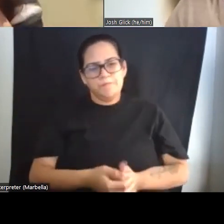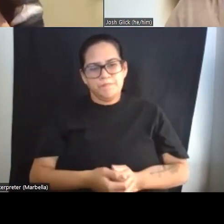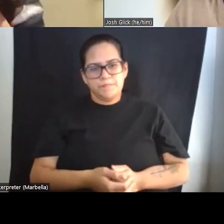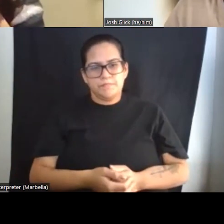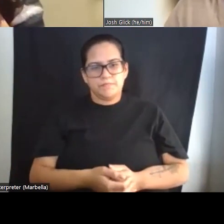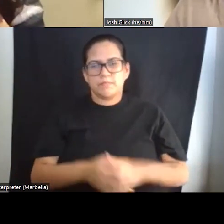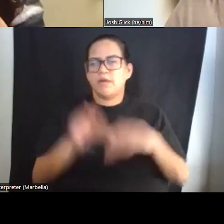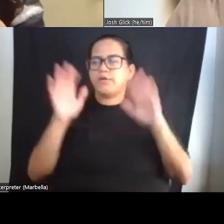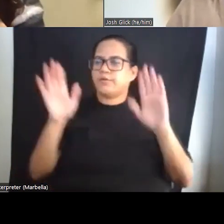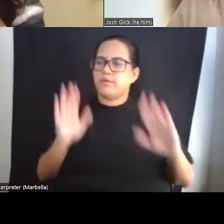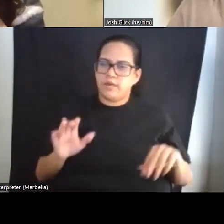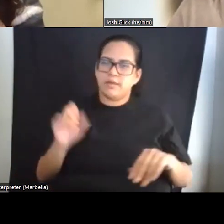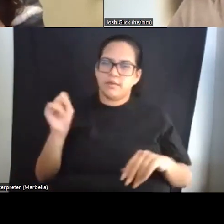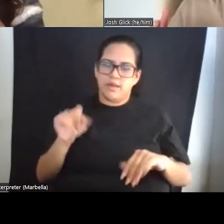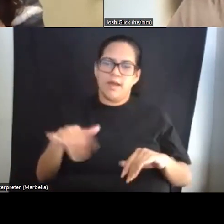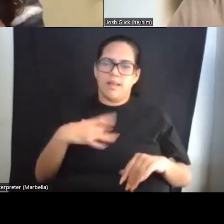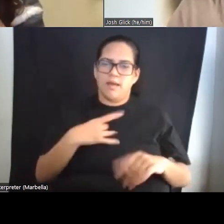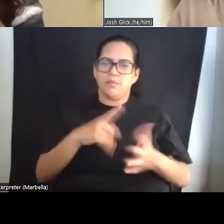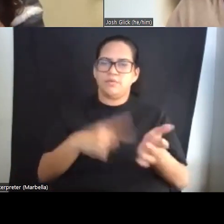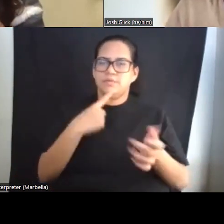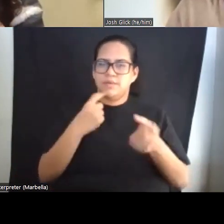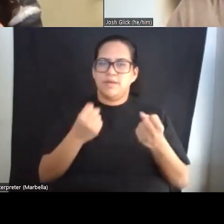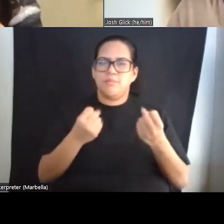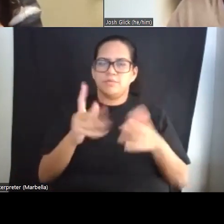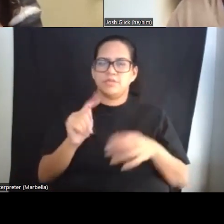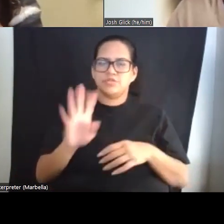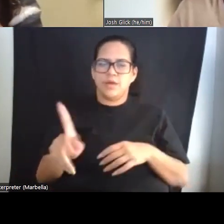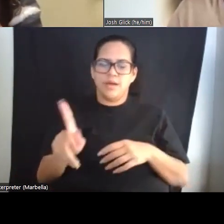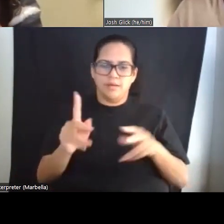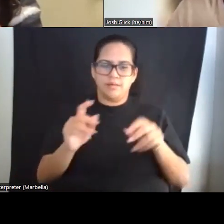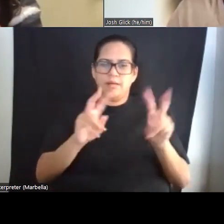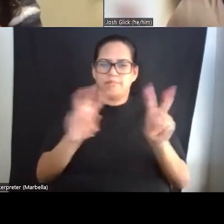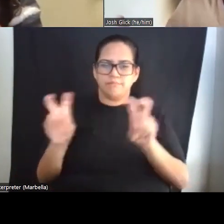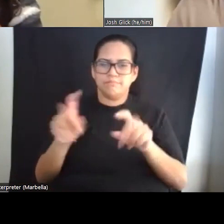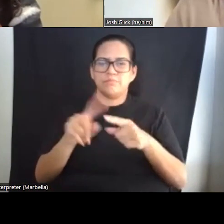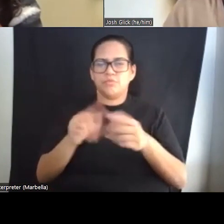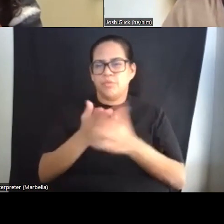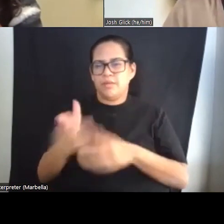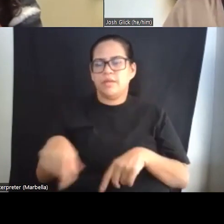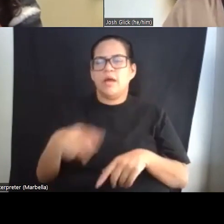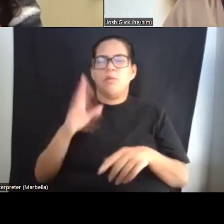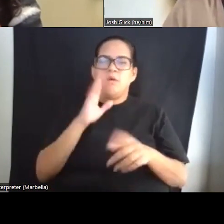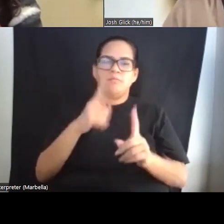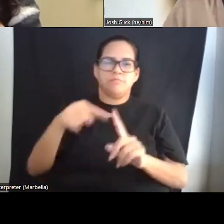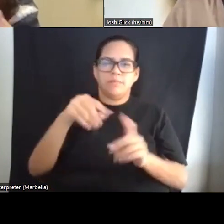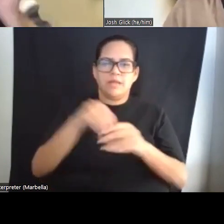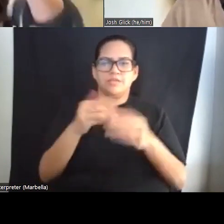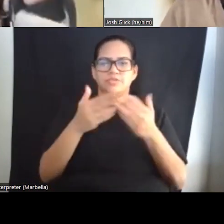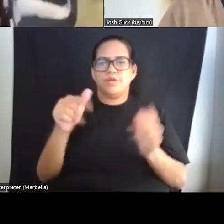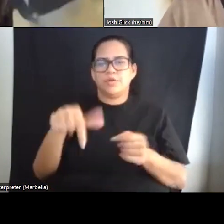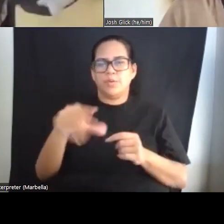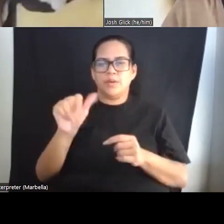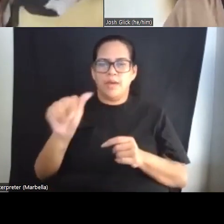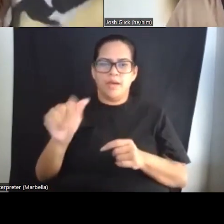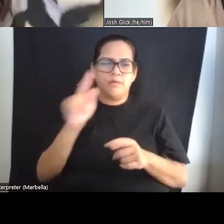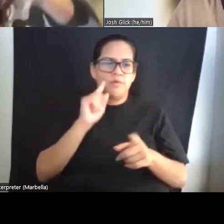That's great. Yeah, like what you said about a sort of multi-track approach to this issue, and perhaps we'll come back around to this in the general Q&A. For Ruben